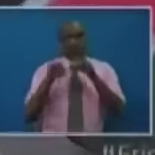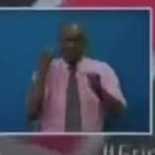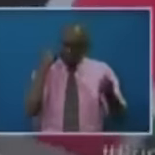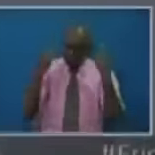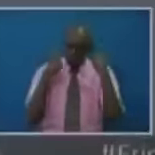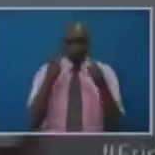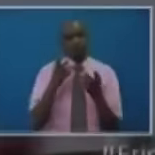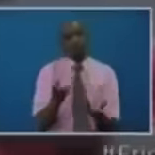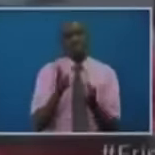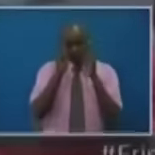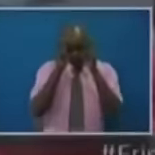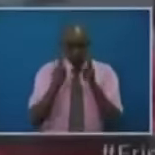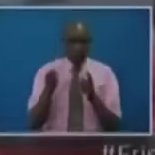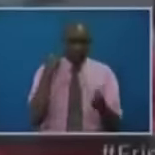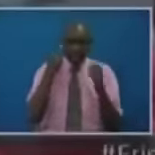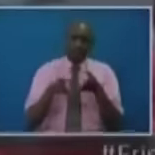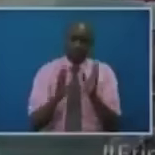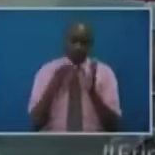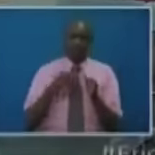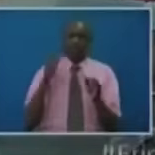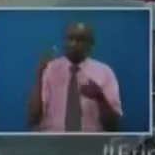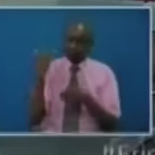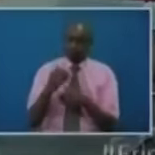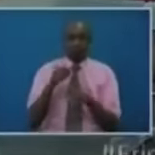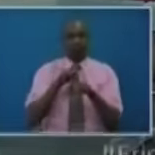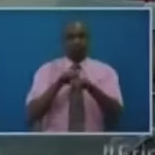Nairobi Highway. The president.